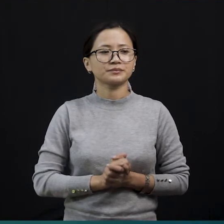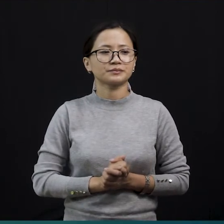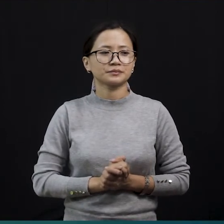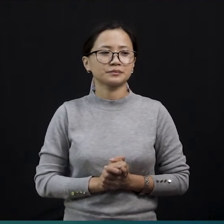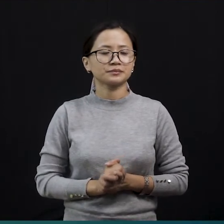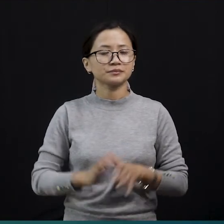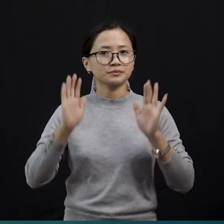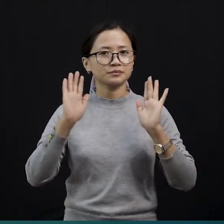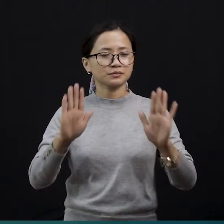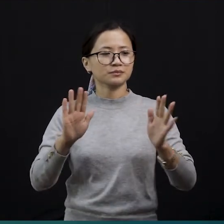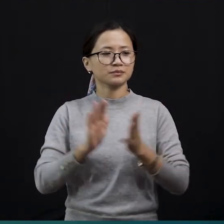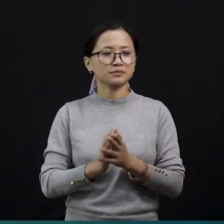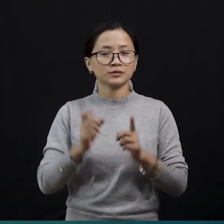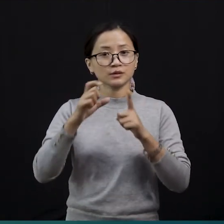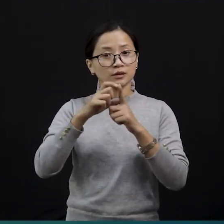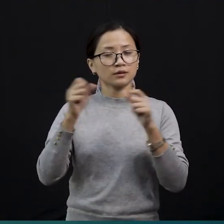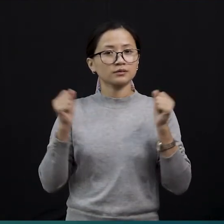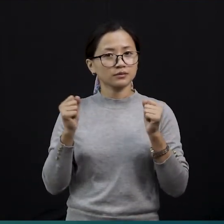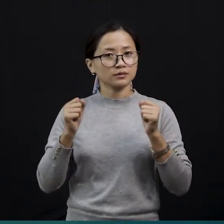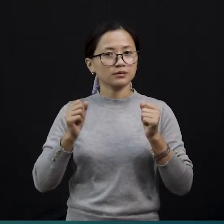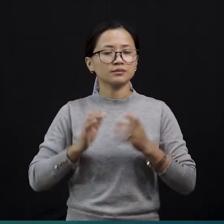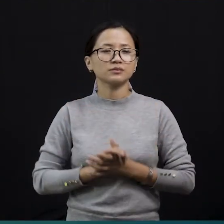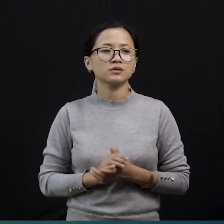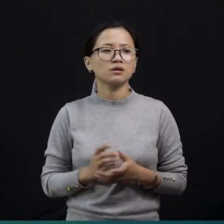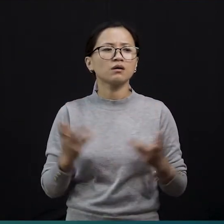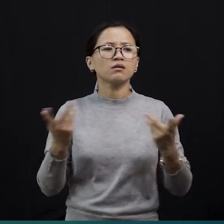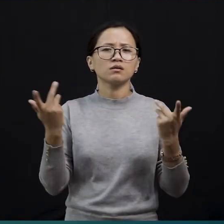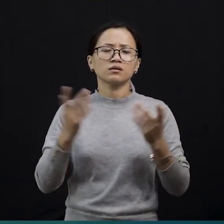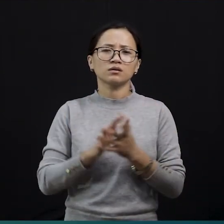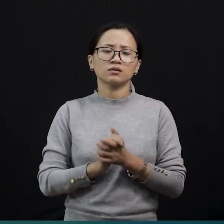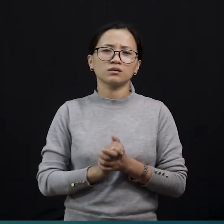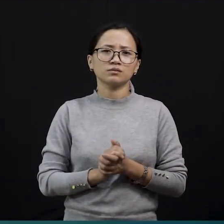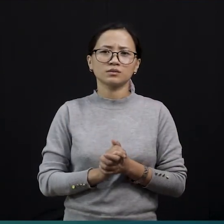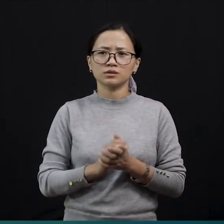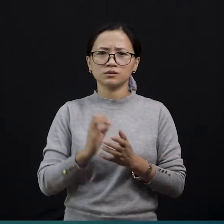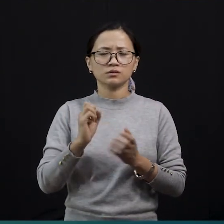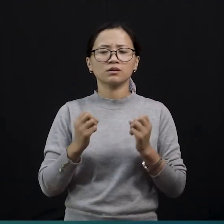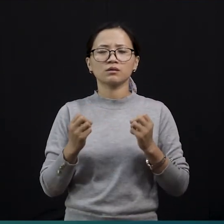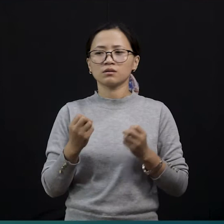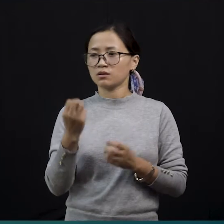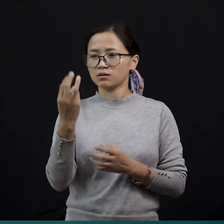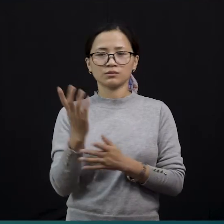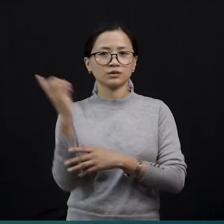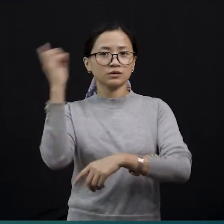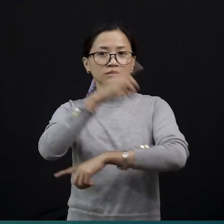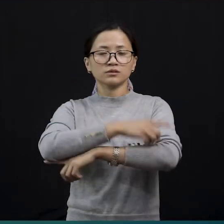Then you have December. How many days December has, children? They have